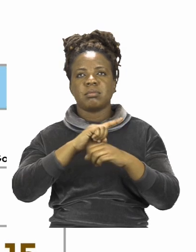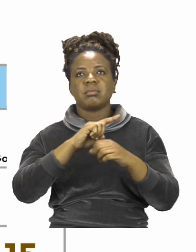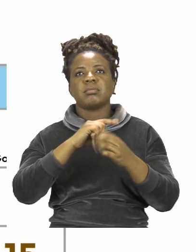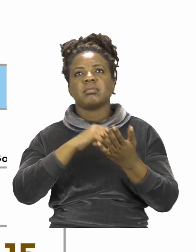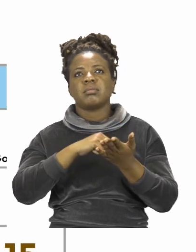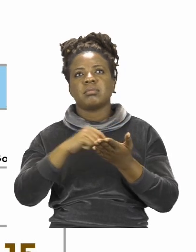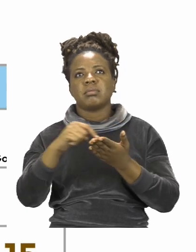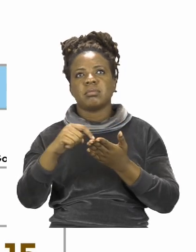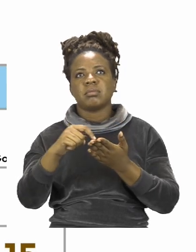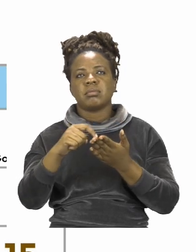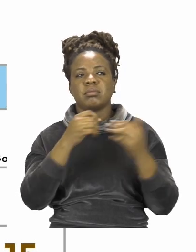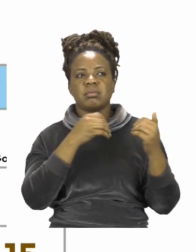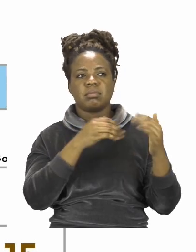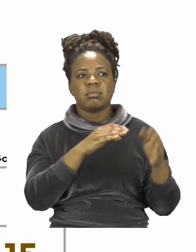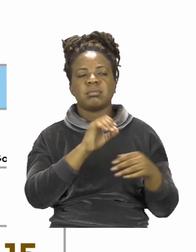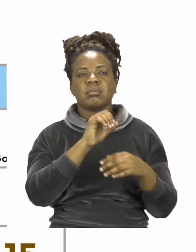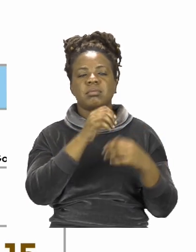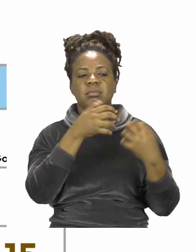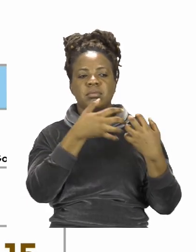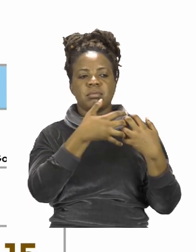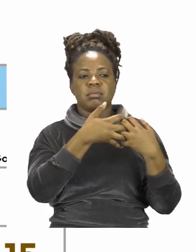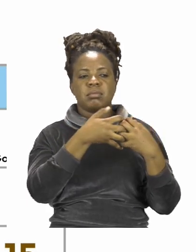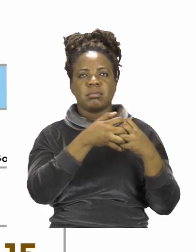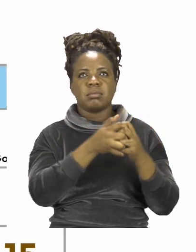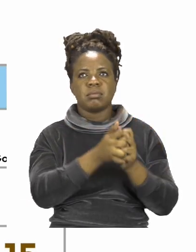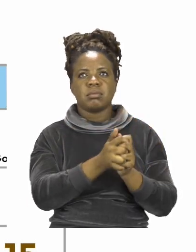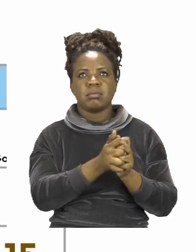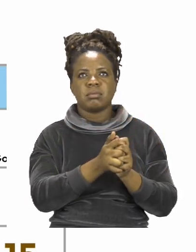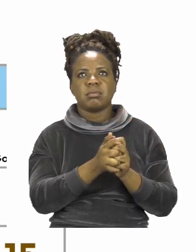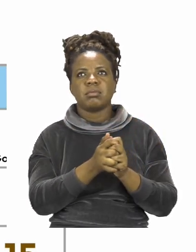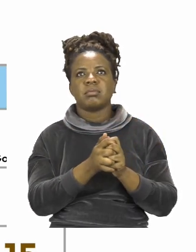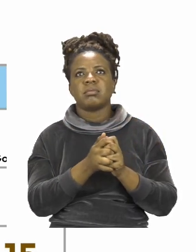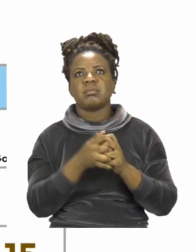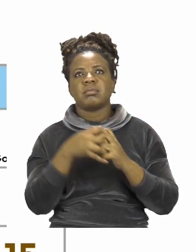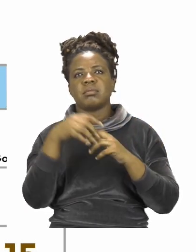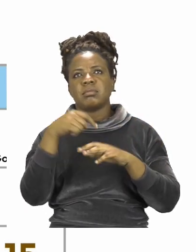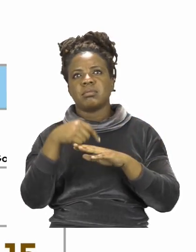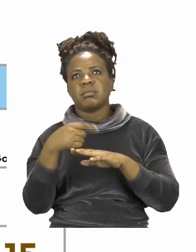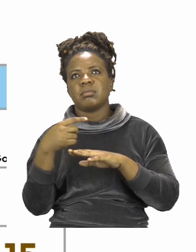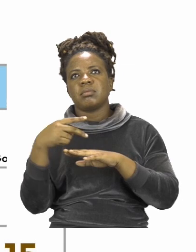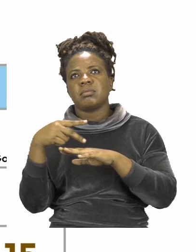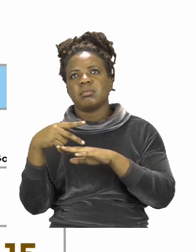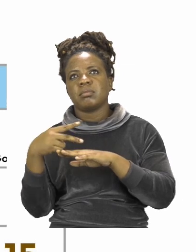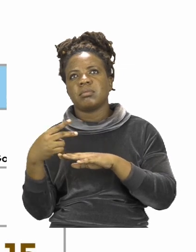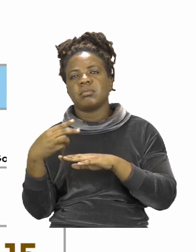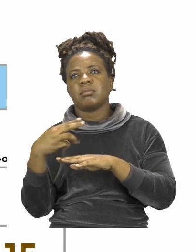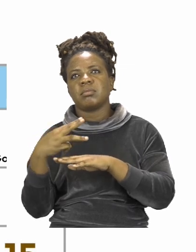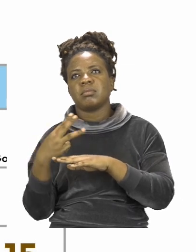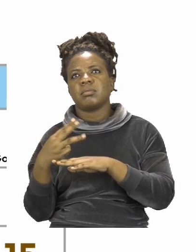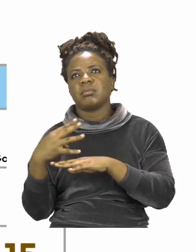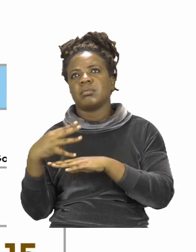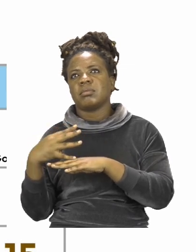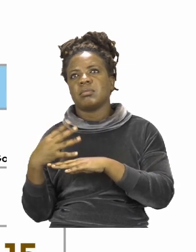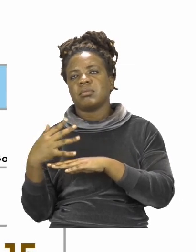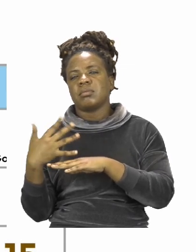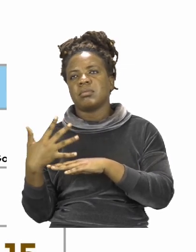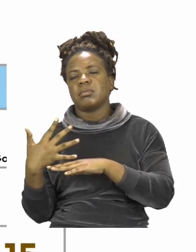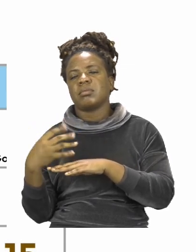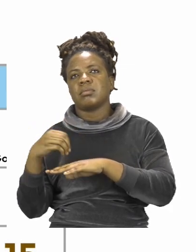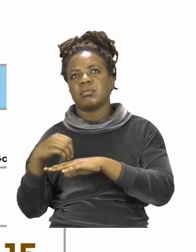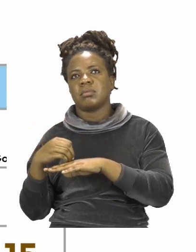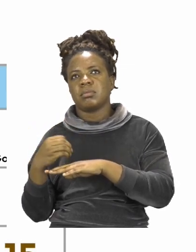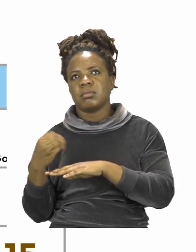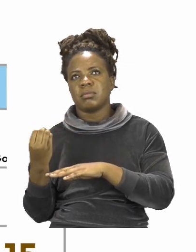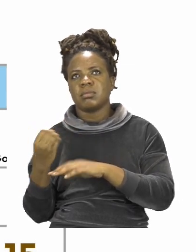from Sunday all the way to Saturday. This calendar looks like it's